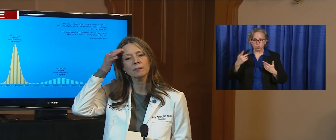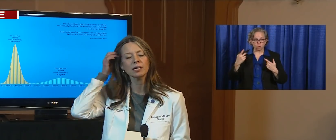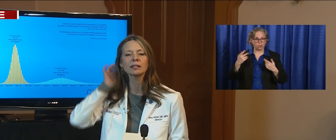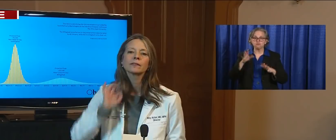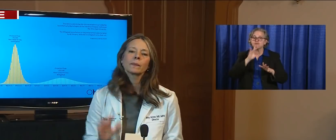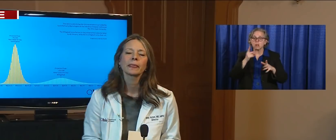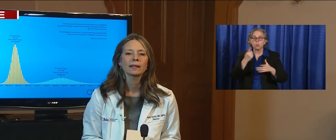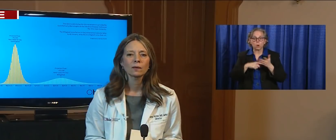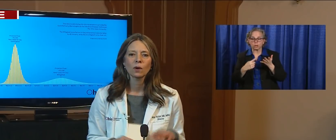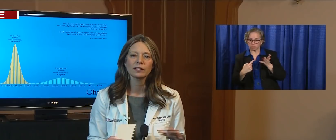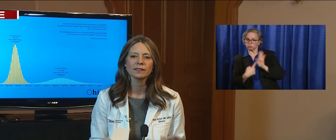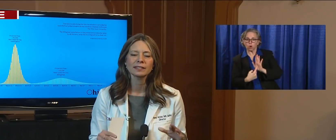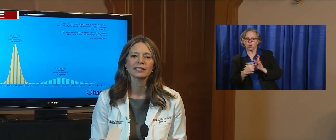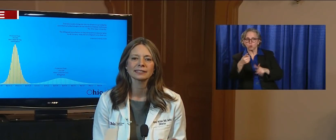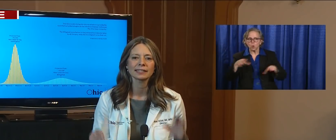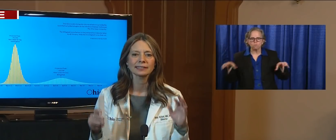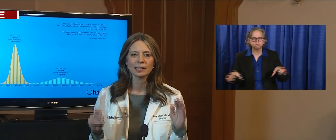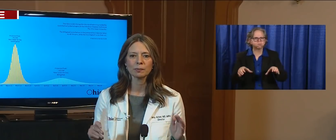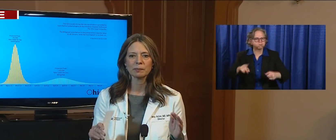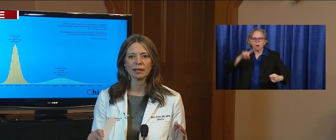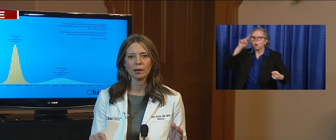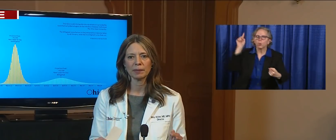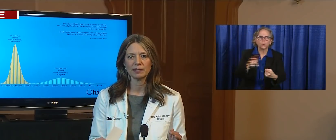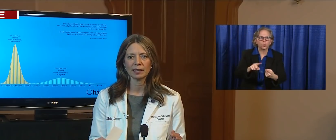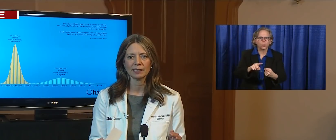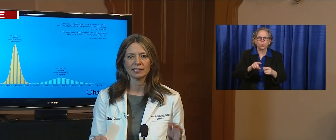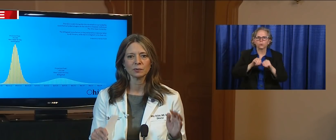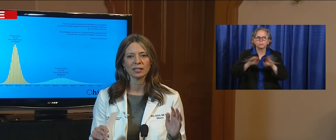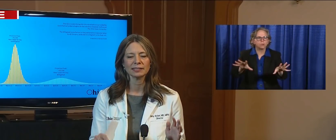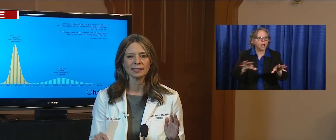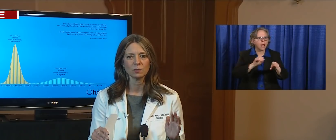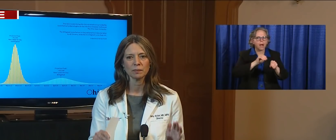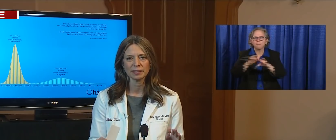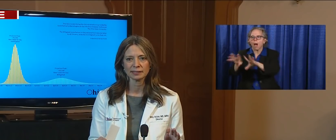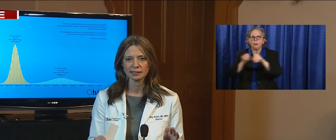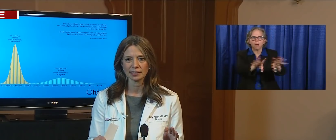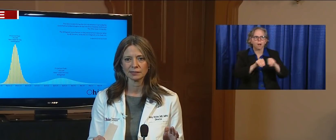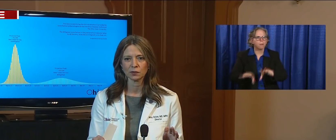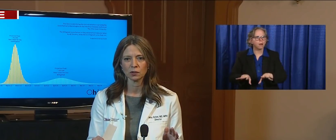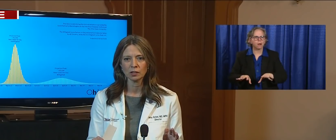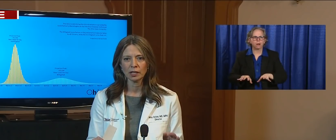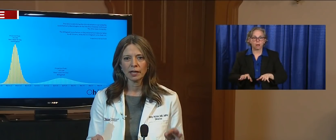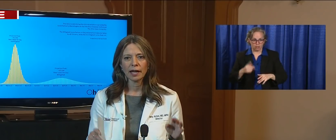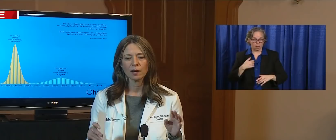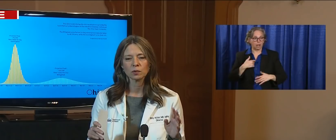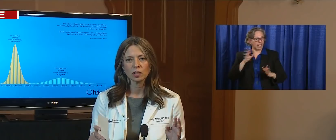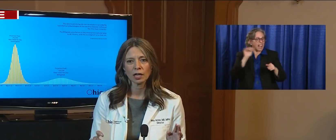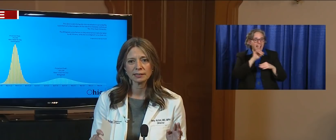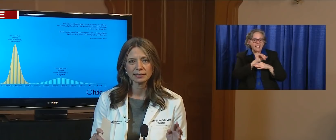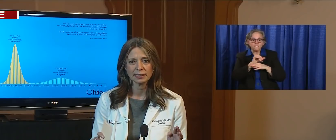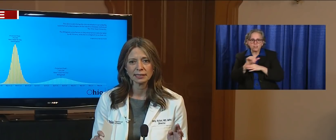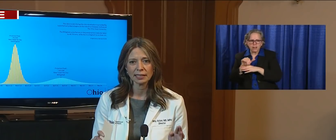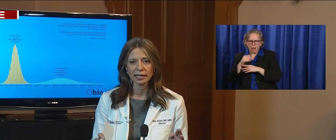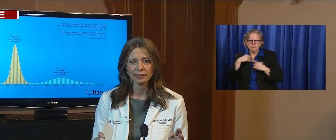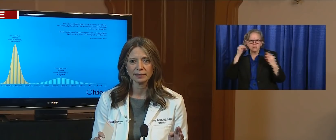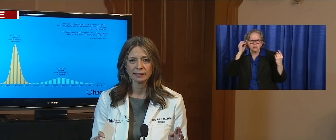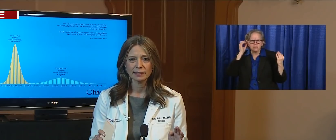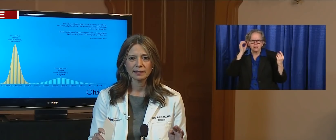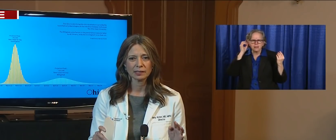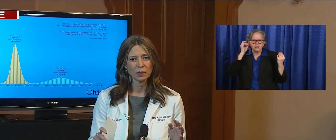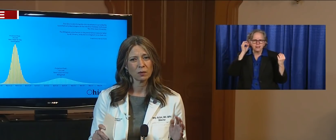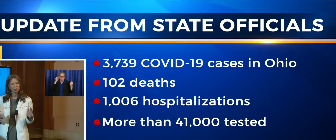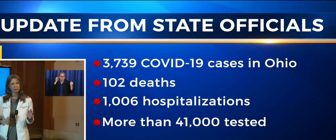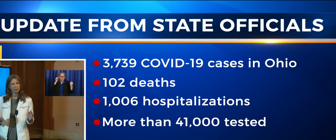And one of the things that is keeping me up at night is when I say we're being successful and we're not seeing